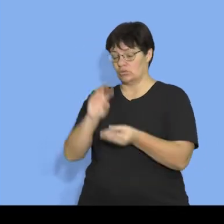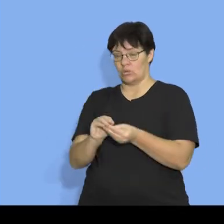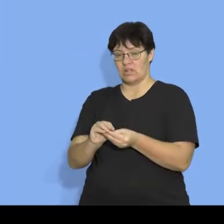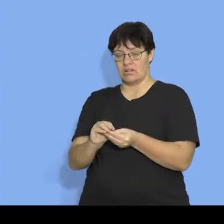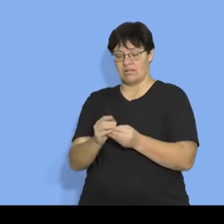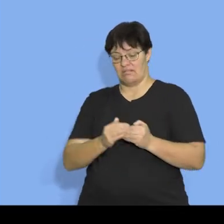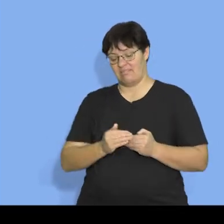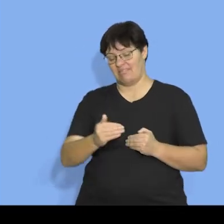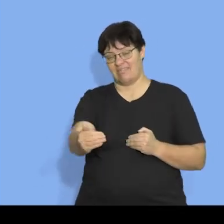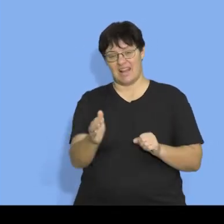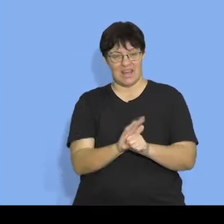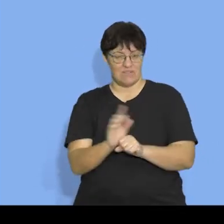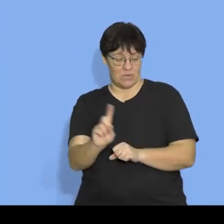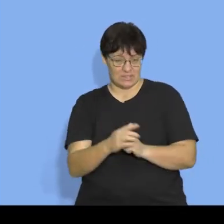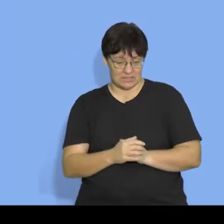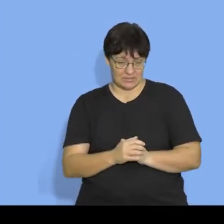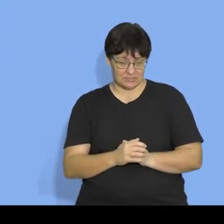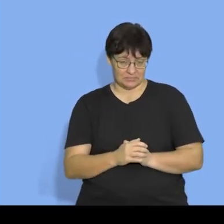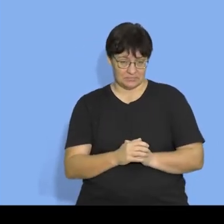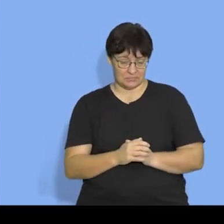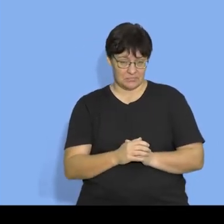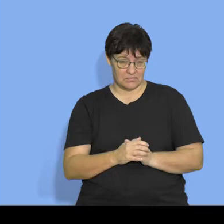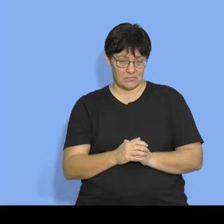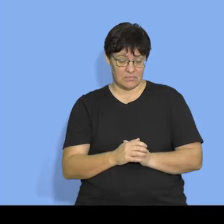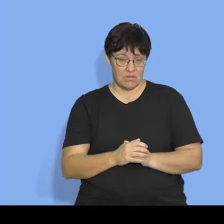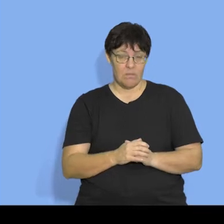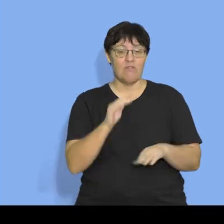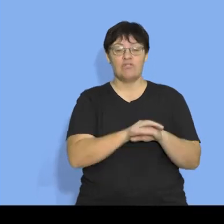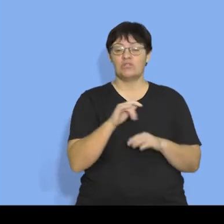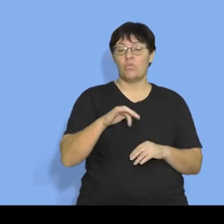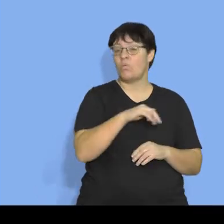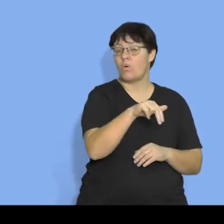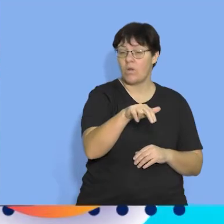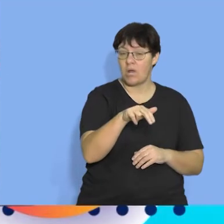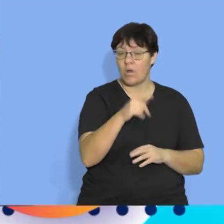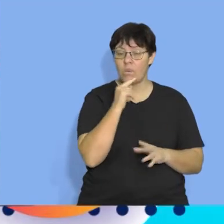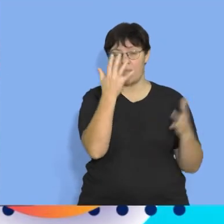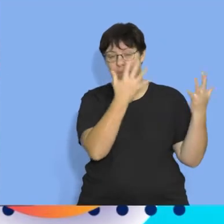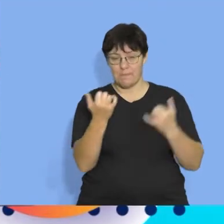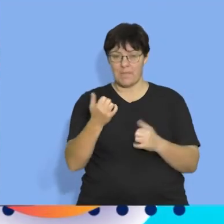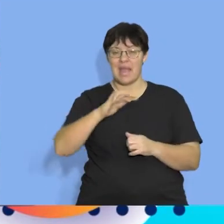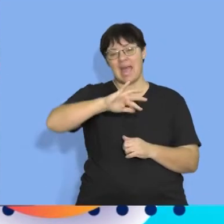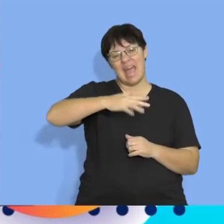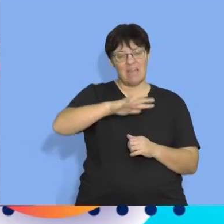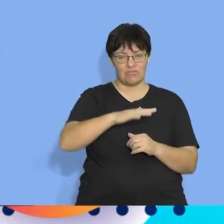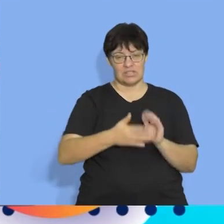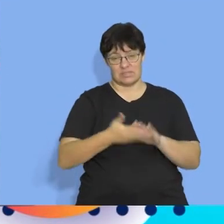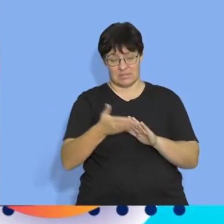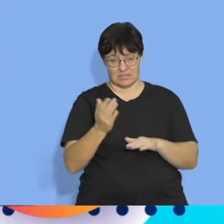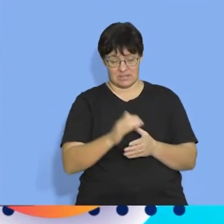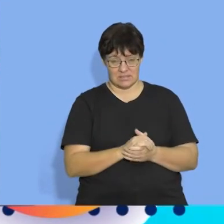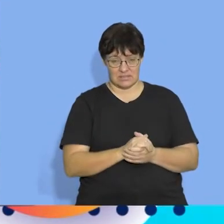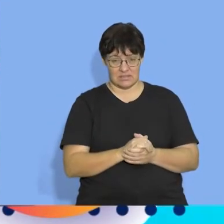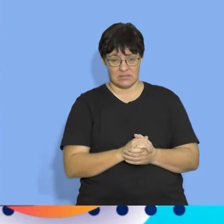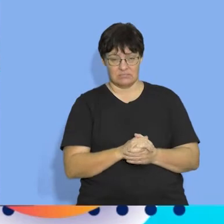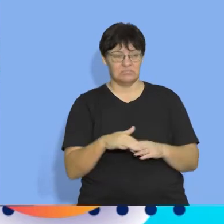total distance was covered. So we calculated for my friend's walk, we calculated average